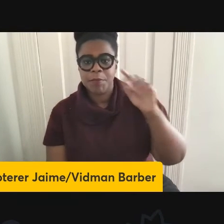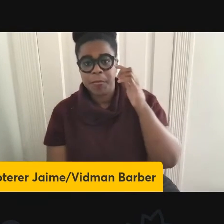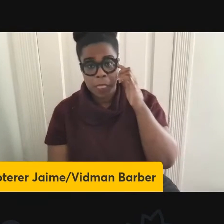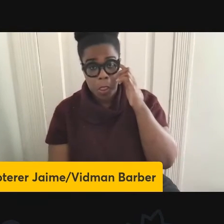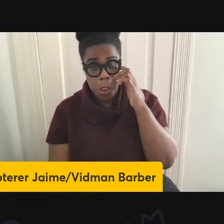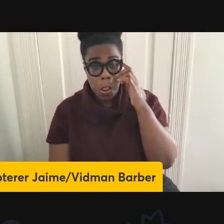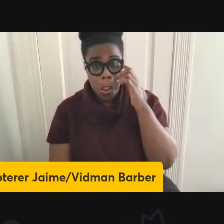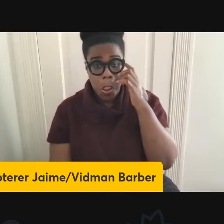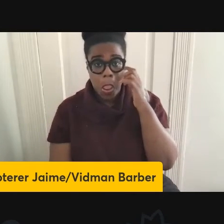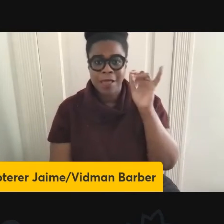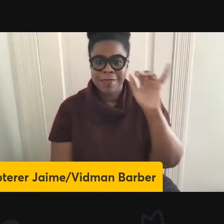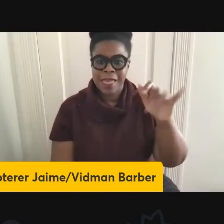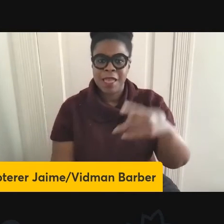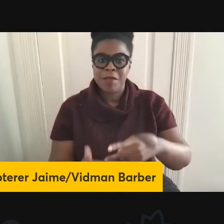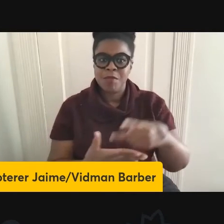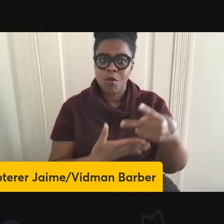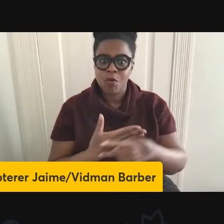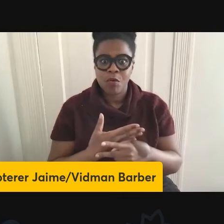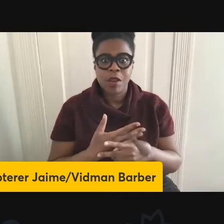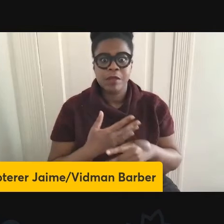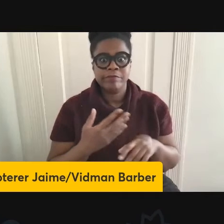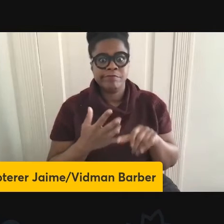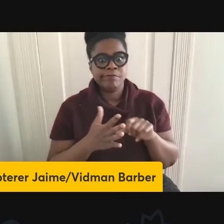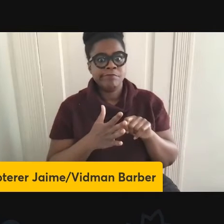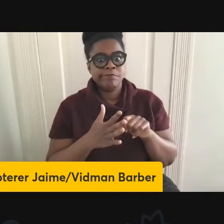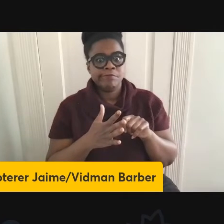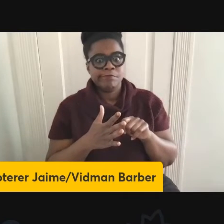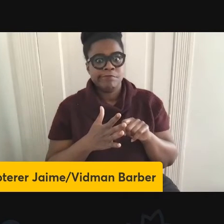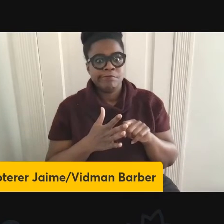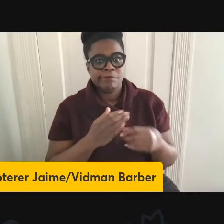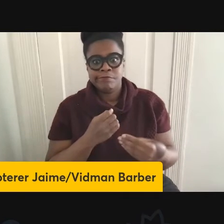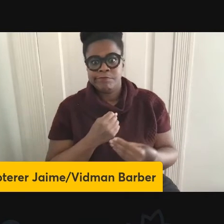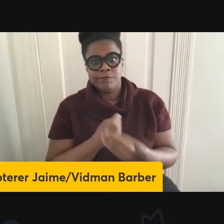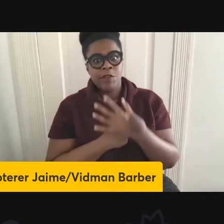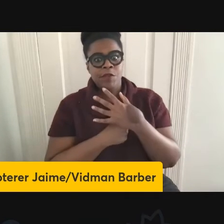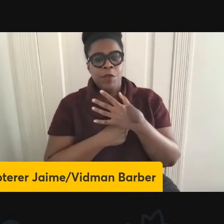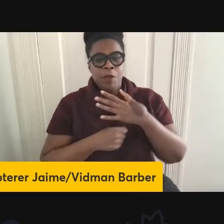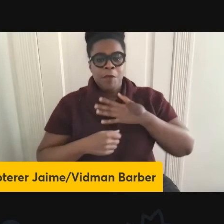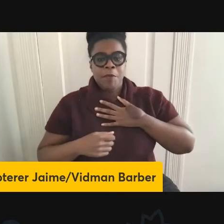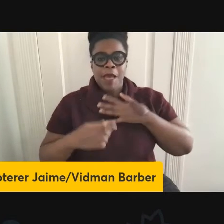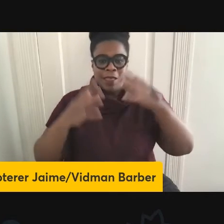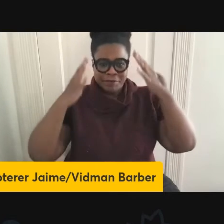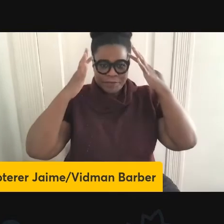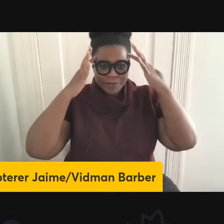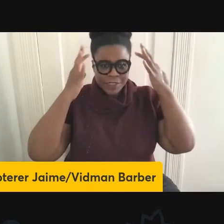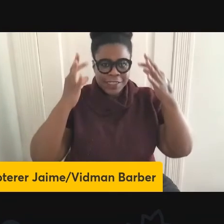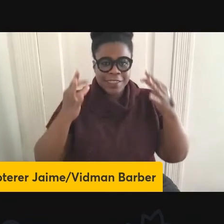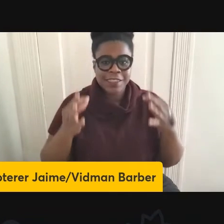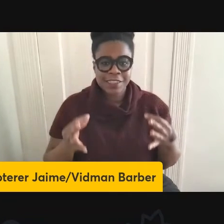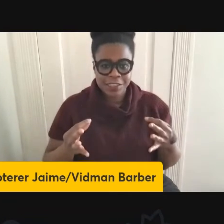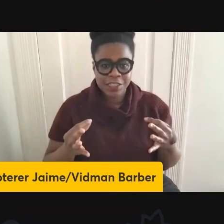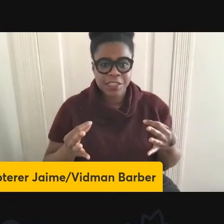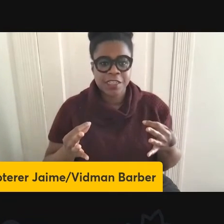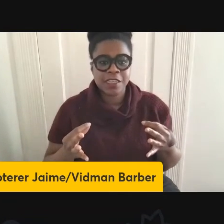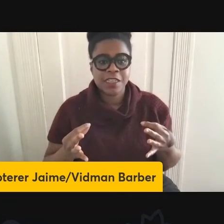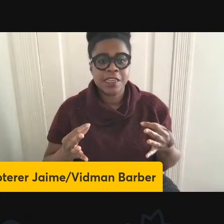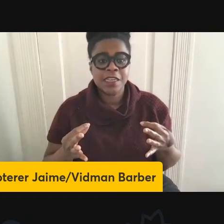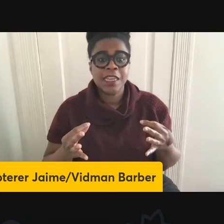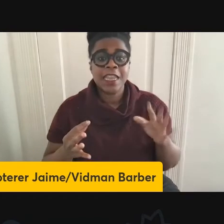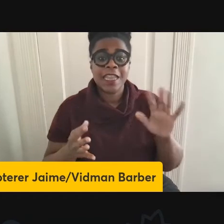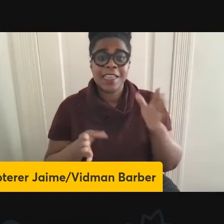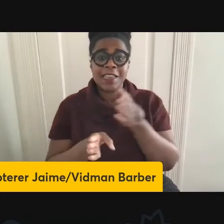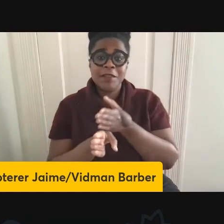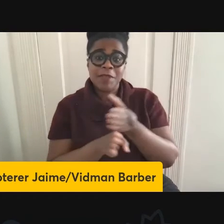was extremely influential in my decision to not only major